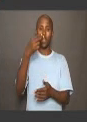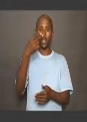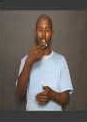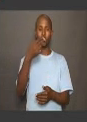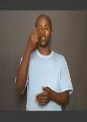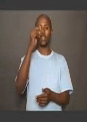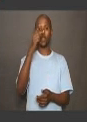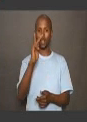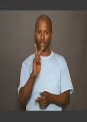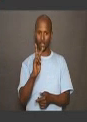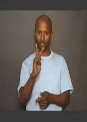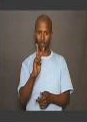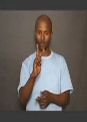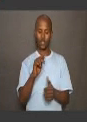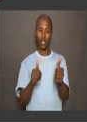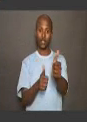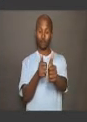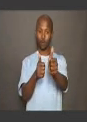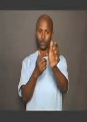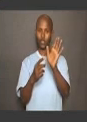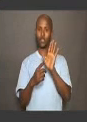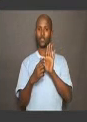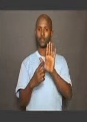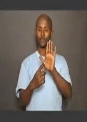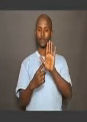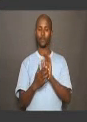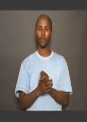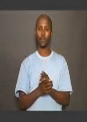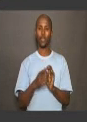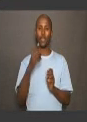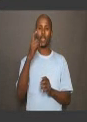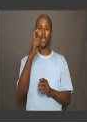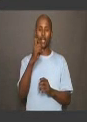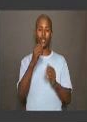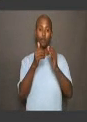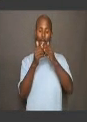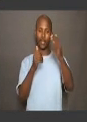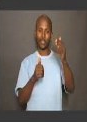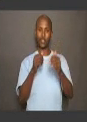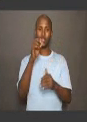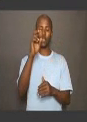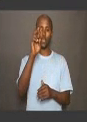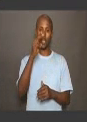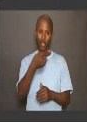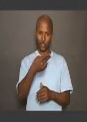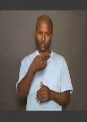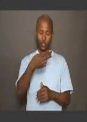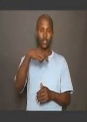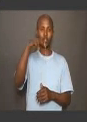HK is as follows: x minus h